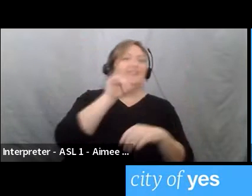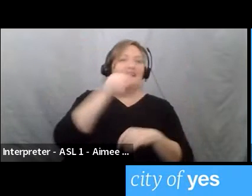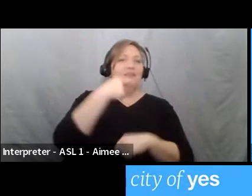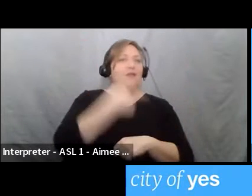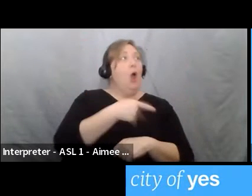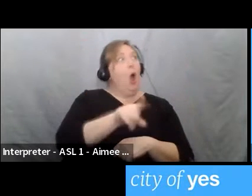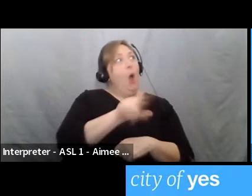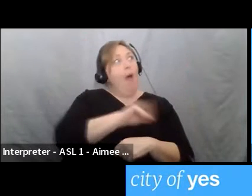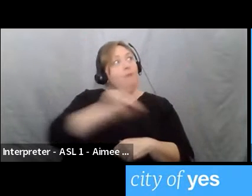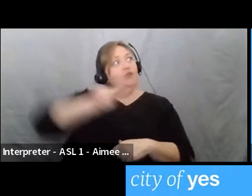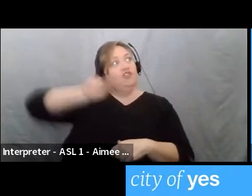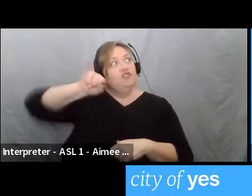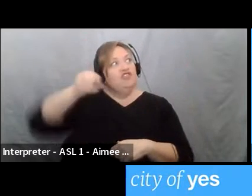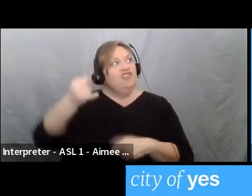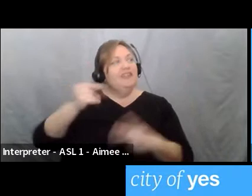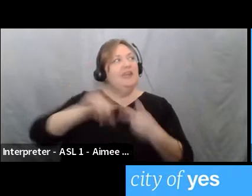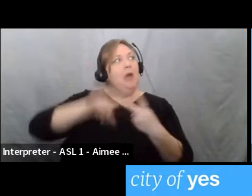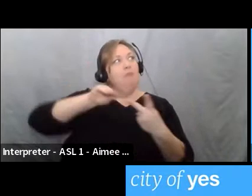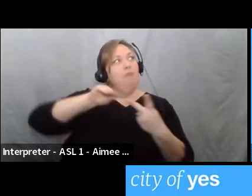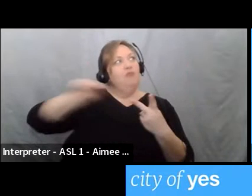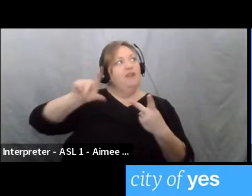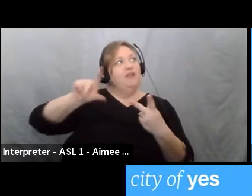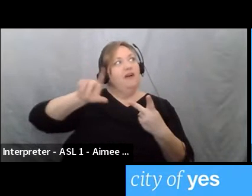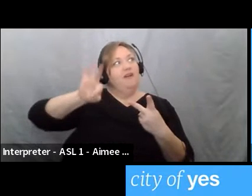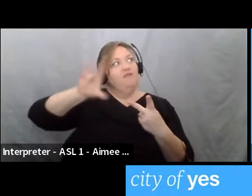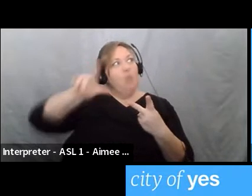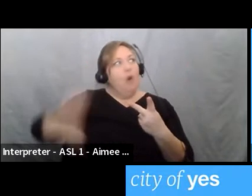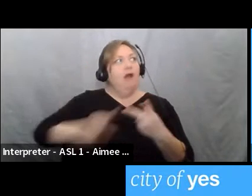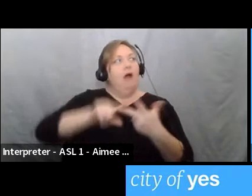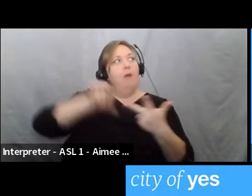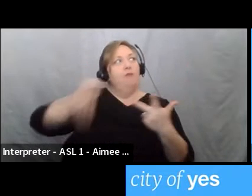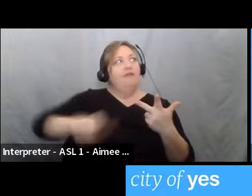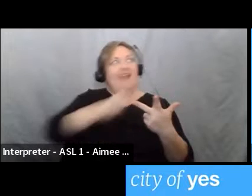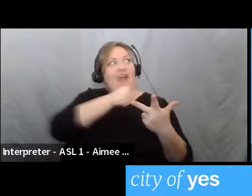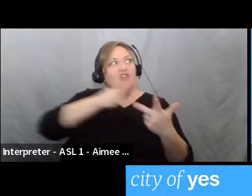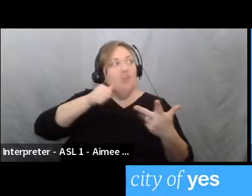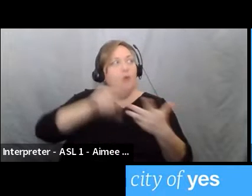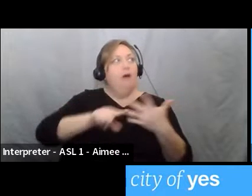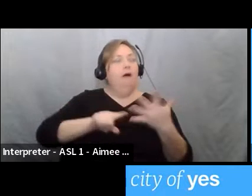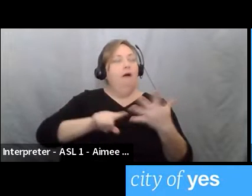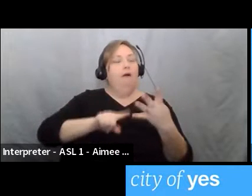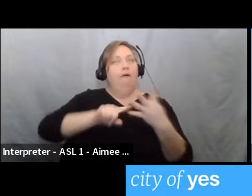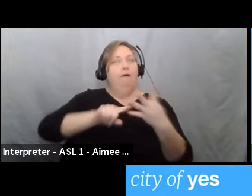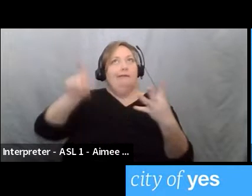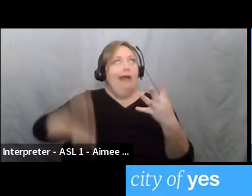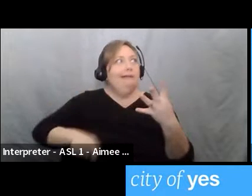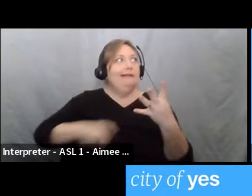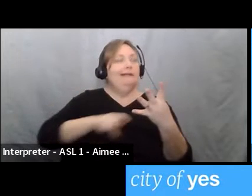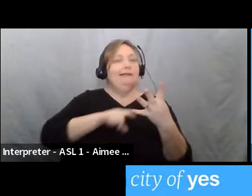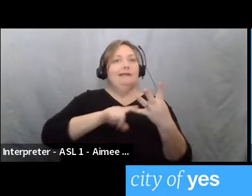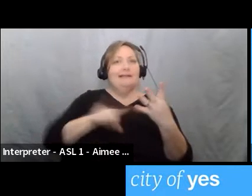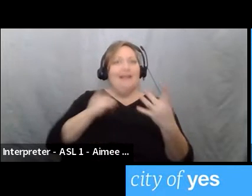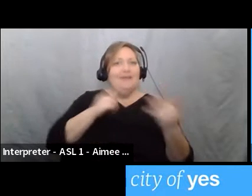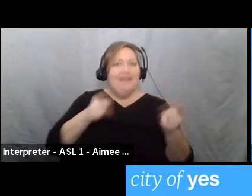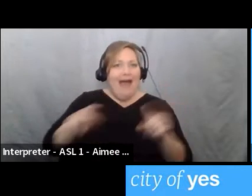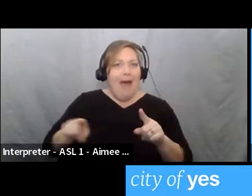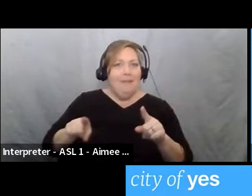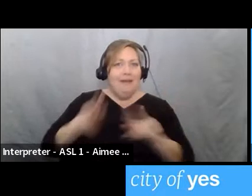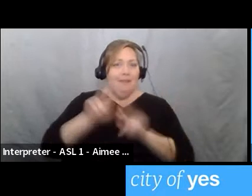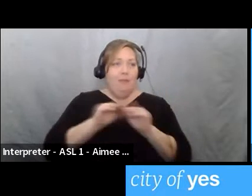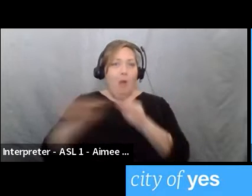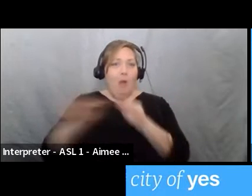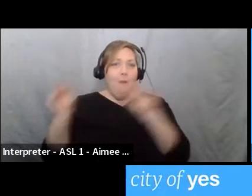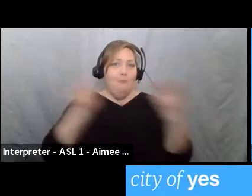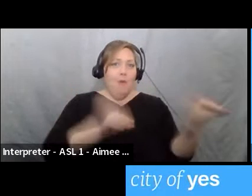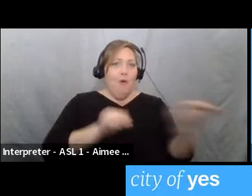to New Jersey, I'm moving to Connecticut, I'm moving to Florida, I'm moving to Arizona, I'm moving to Texas. Which is what's happening, because I mean that is what I'm hearing